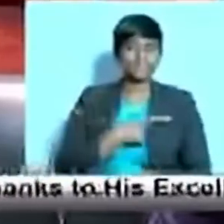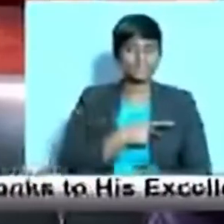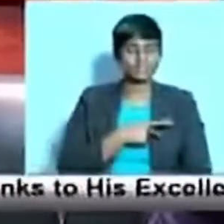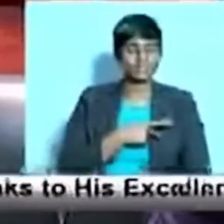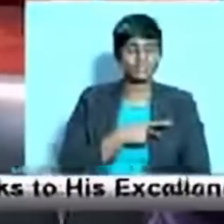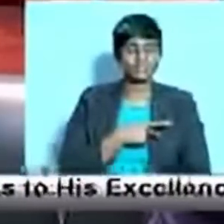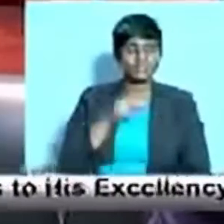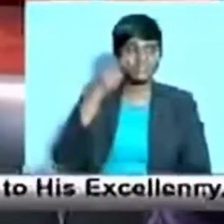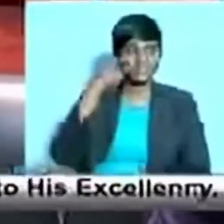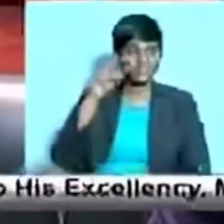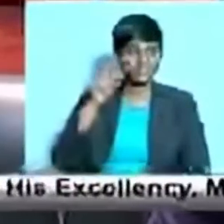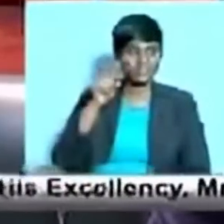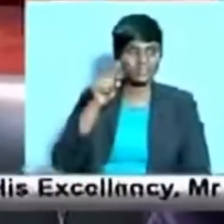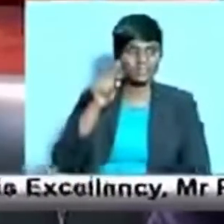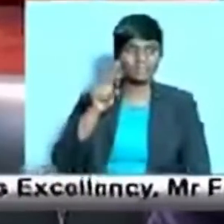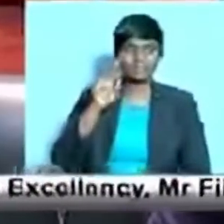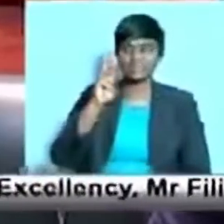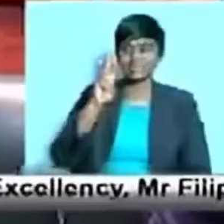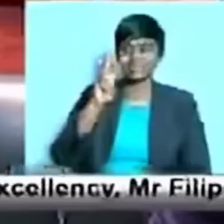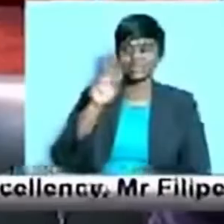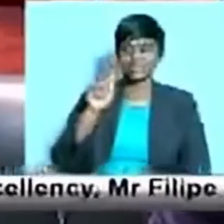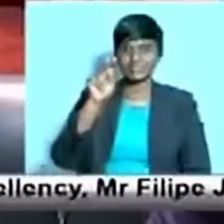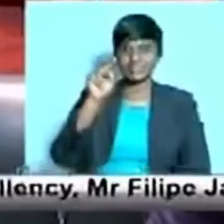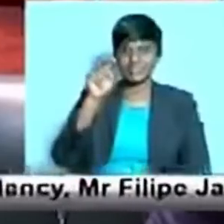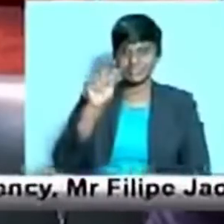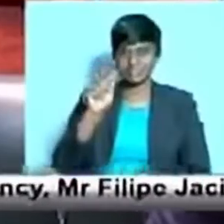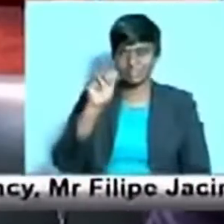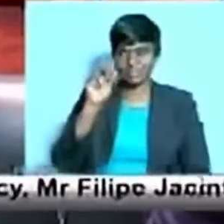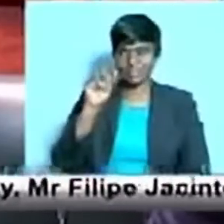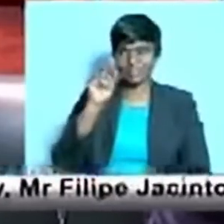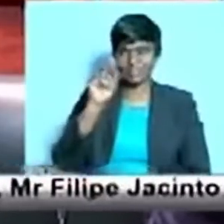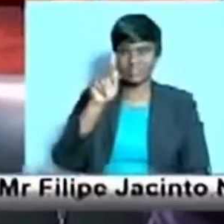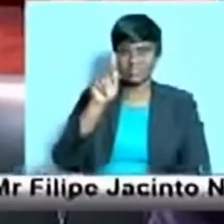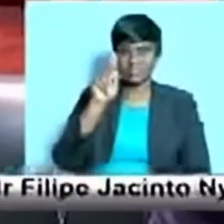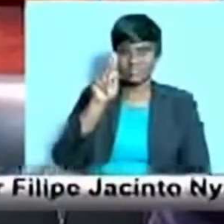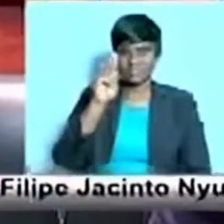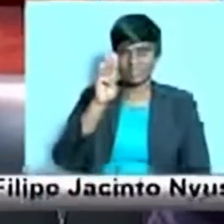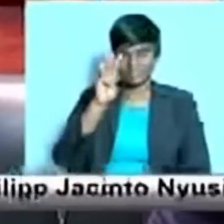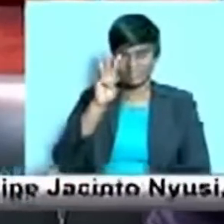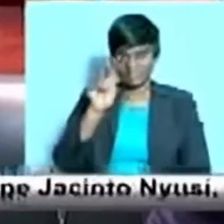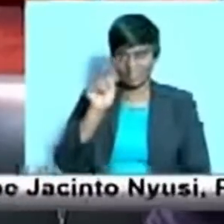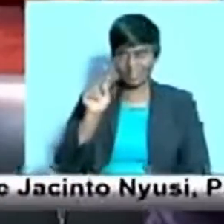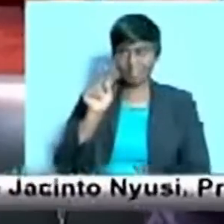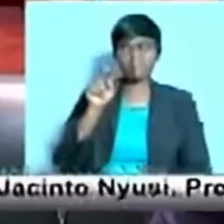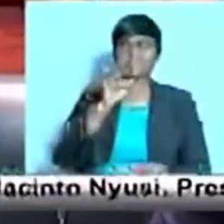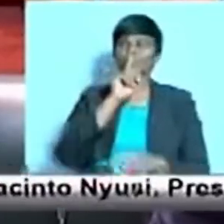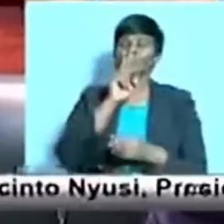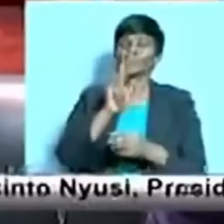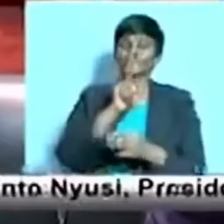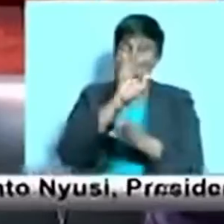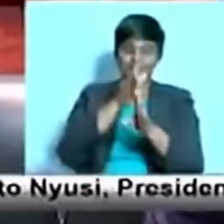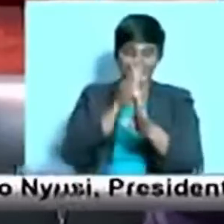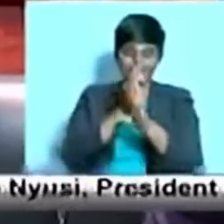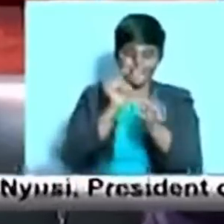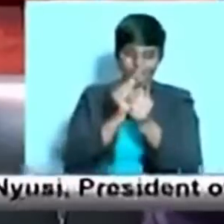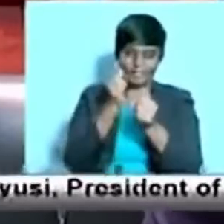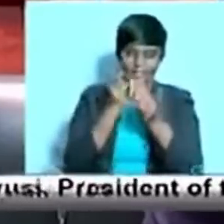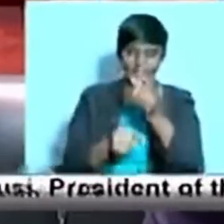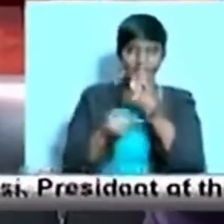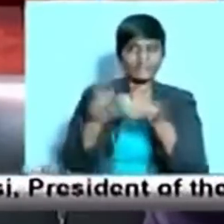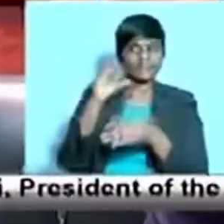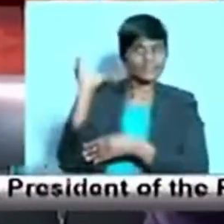of Parliament for Bwana Mkubwa's debate. I think it was in line, completely in line with what